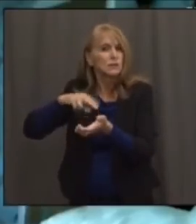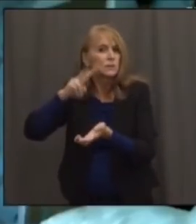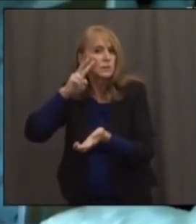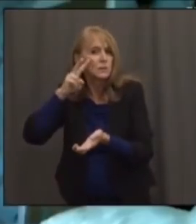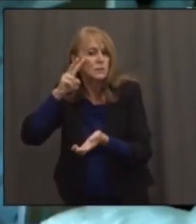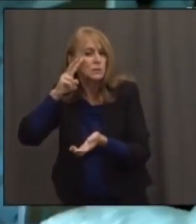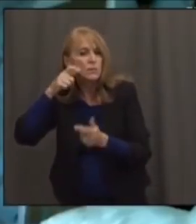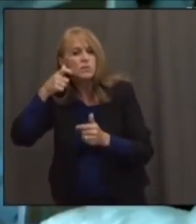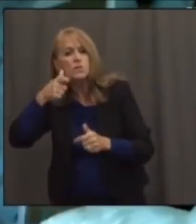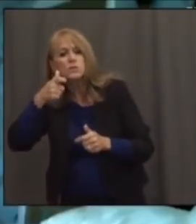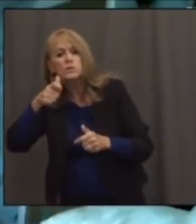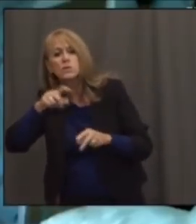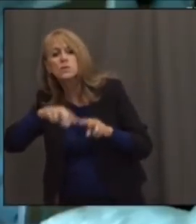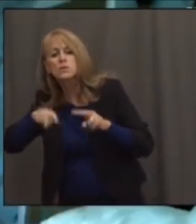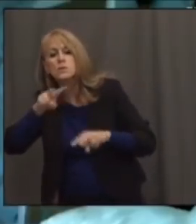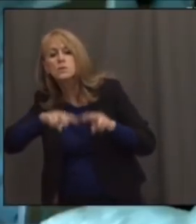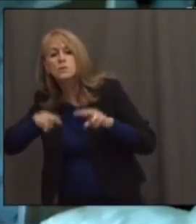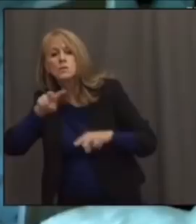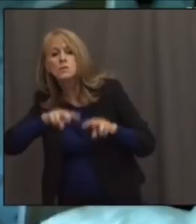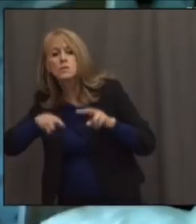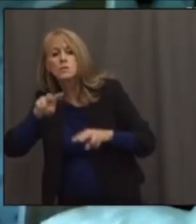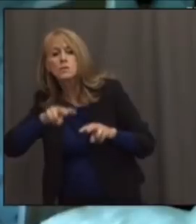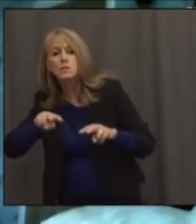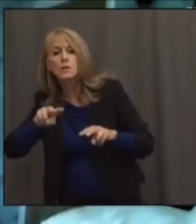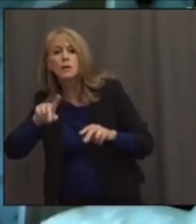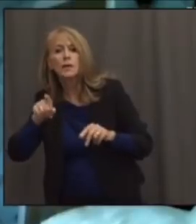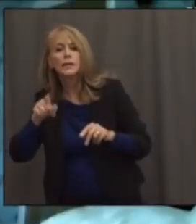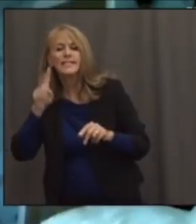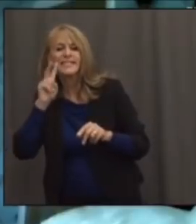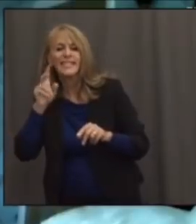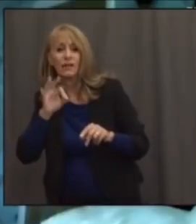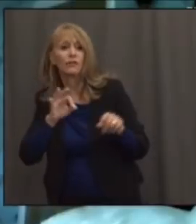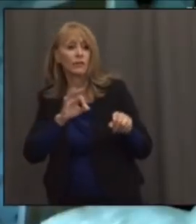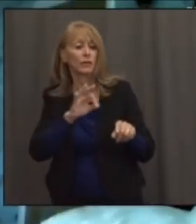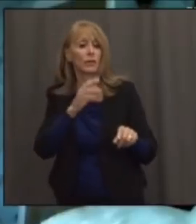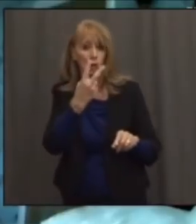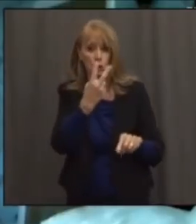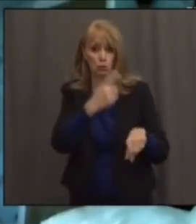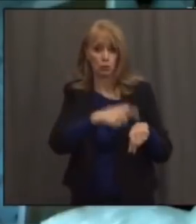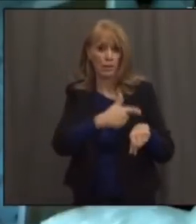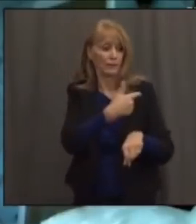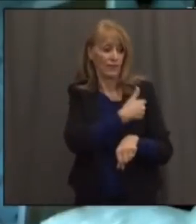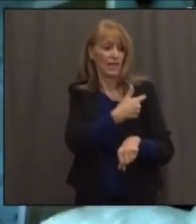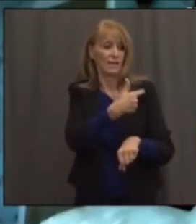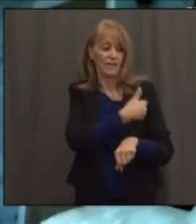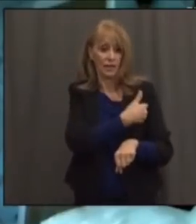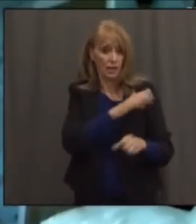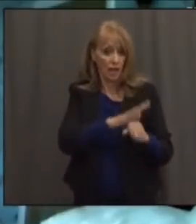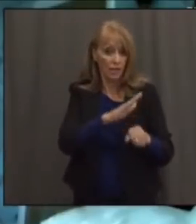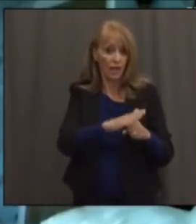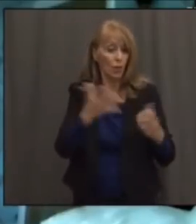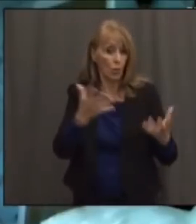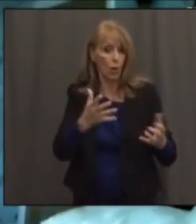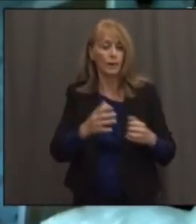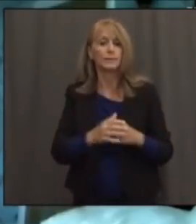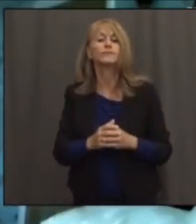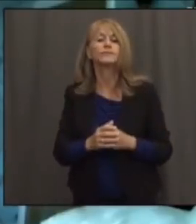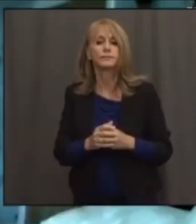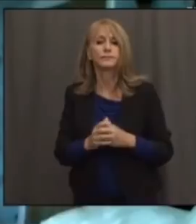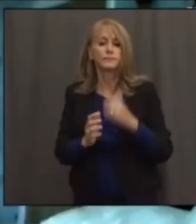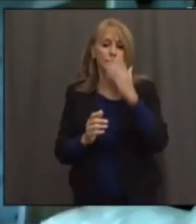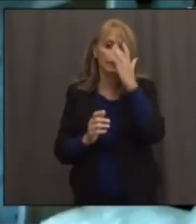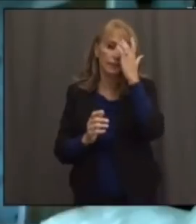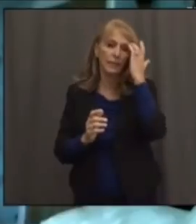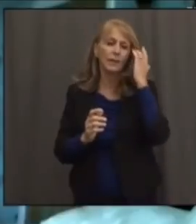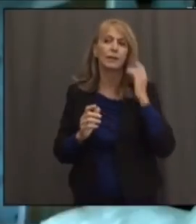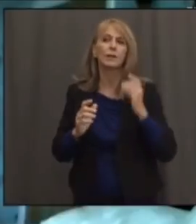the beginning. But the first thing is, so we, thinking about where we came from, these trials were